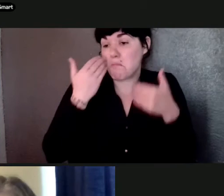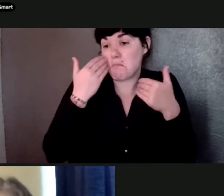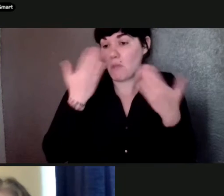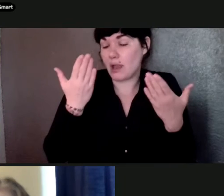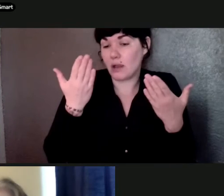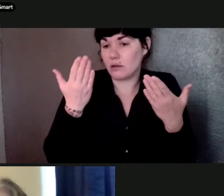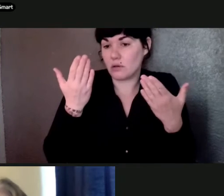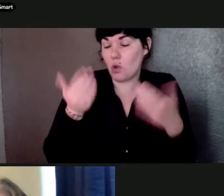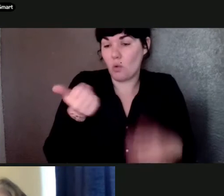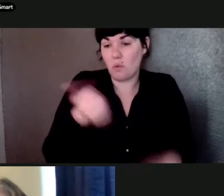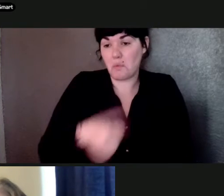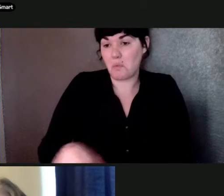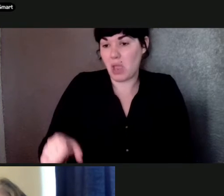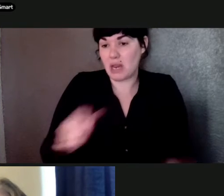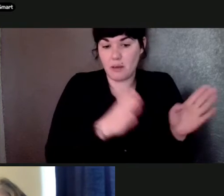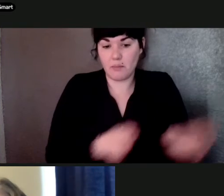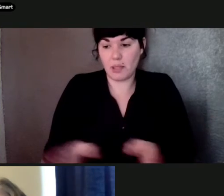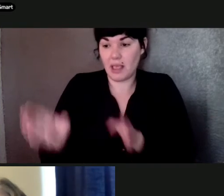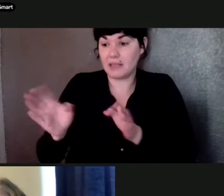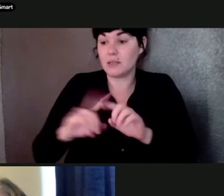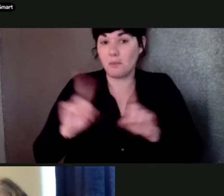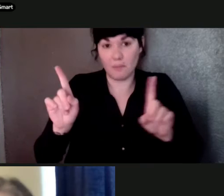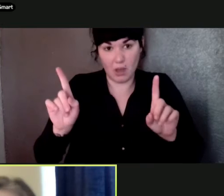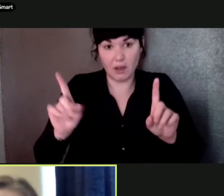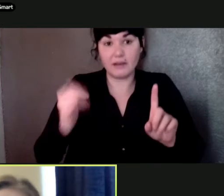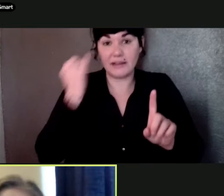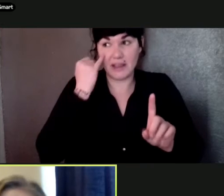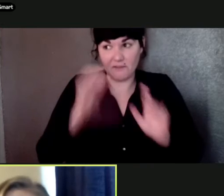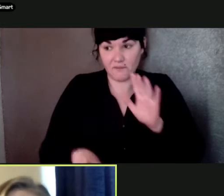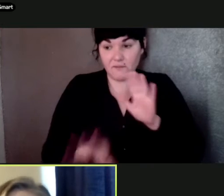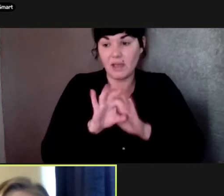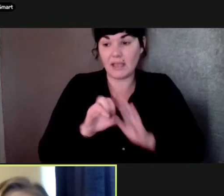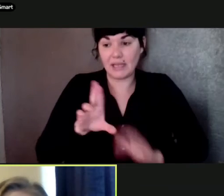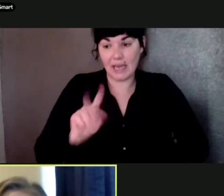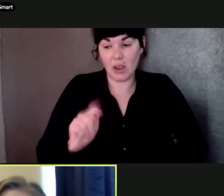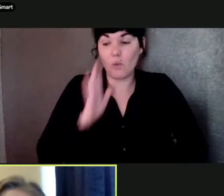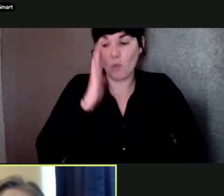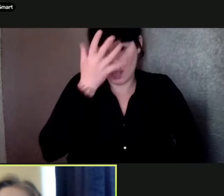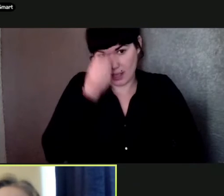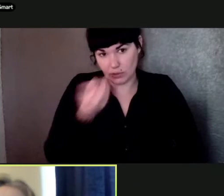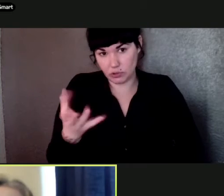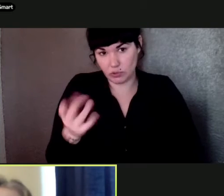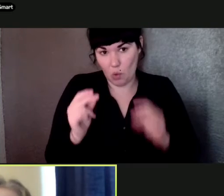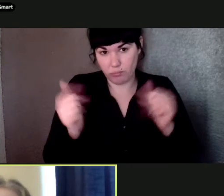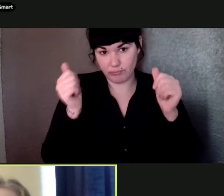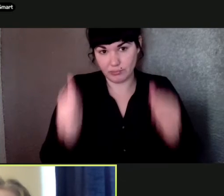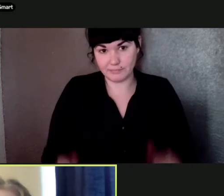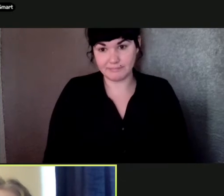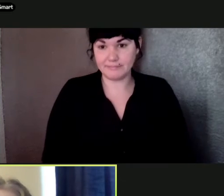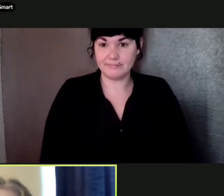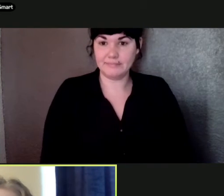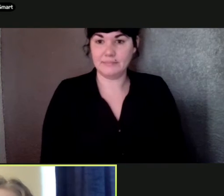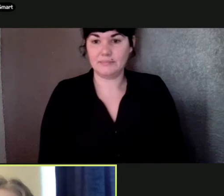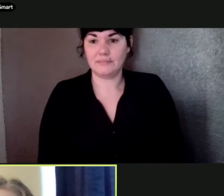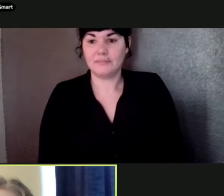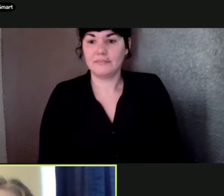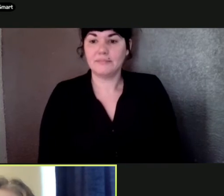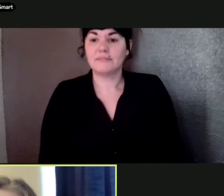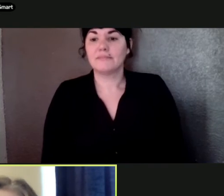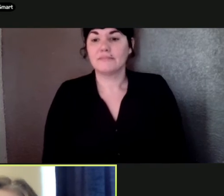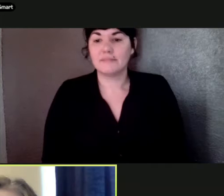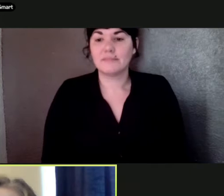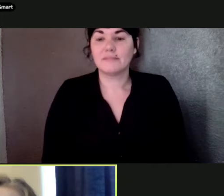I will let you guys know ASAP. Awesome. And then, what are your and